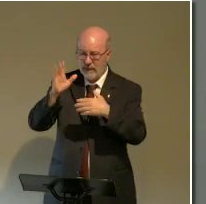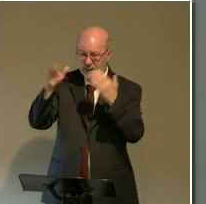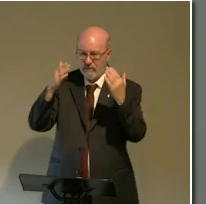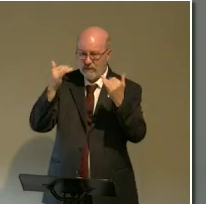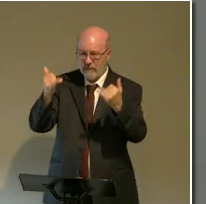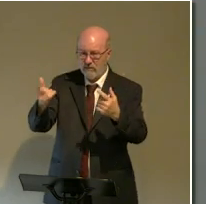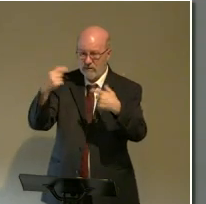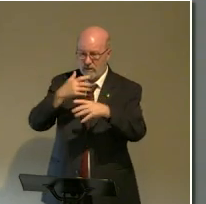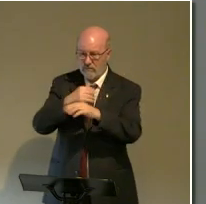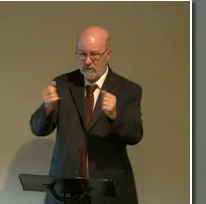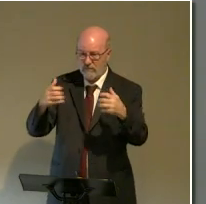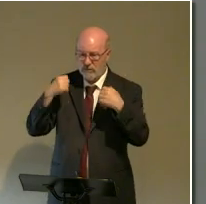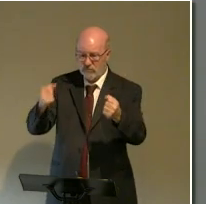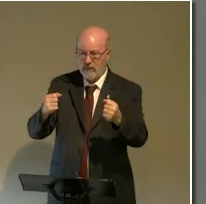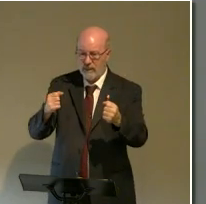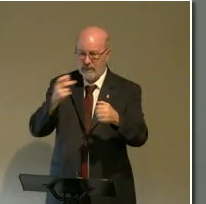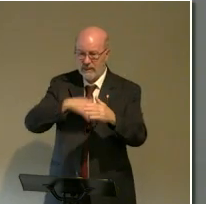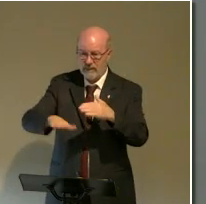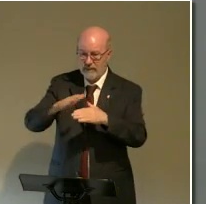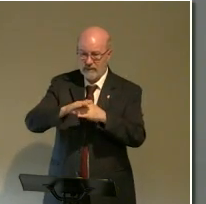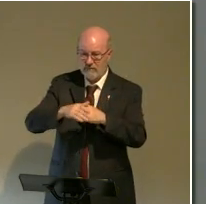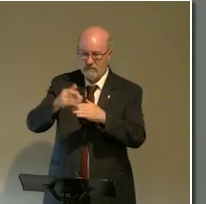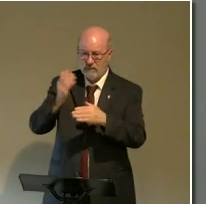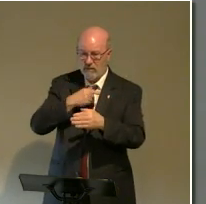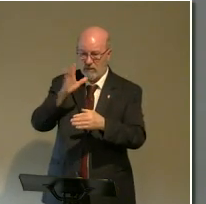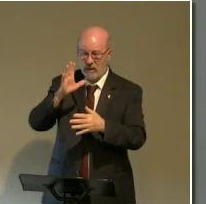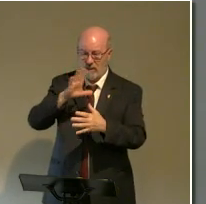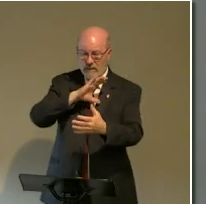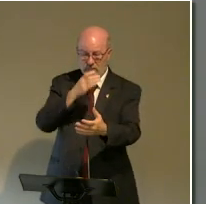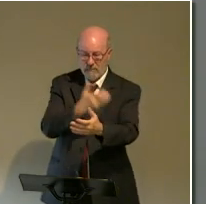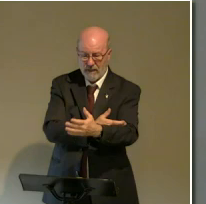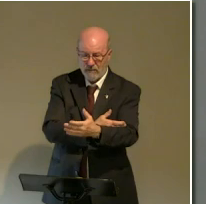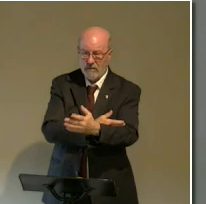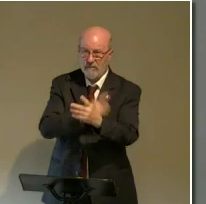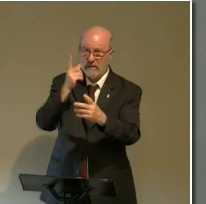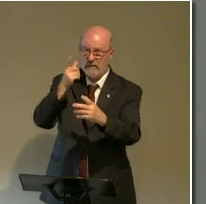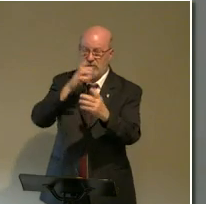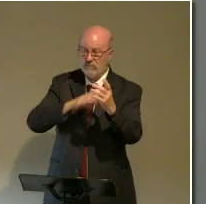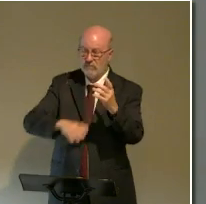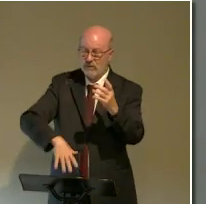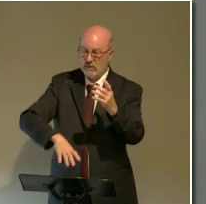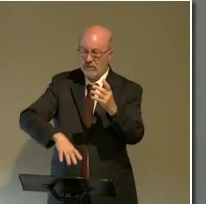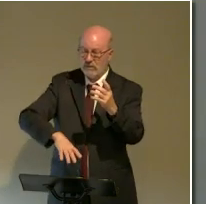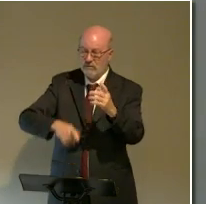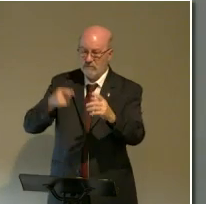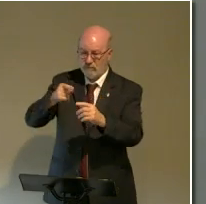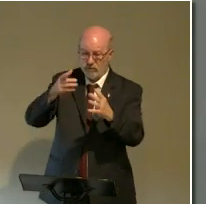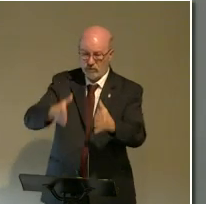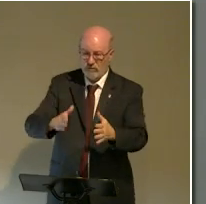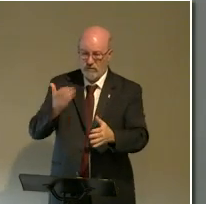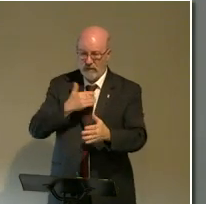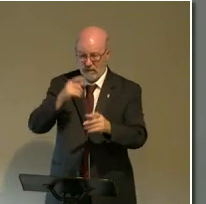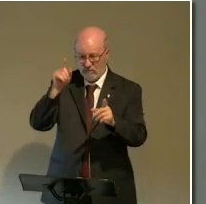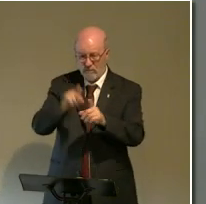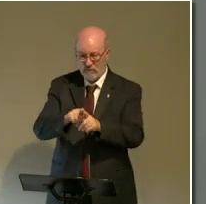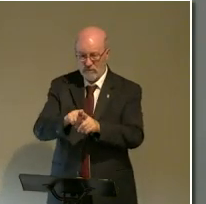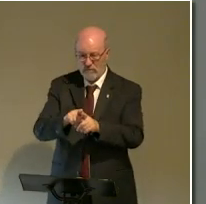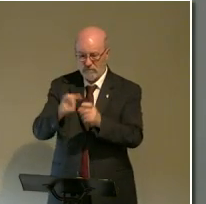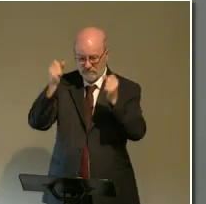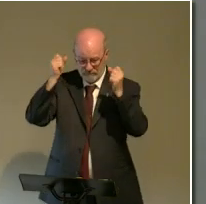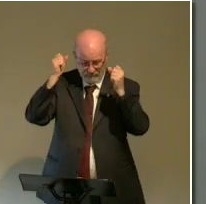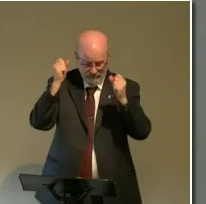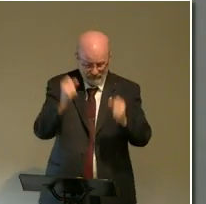come salvation and strength and the kingdom of our God and the power of his Christ. For the accuser of our brethren is cast